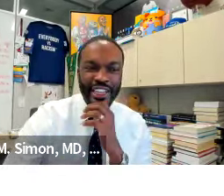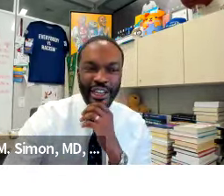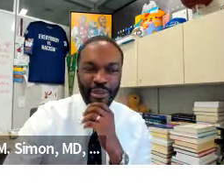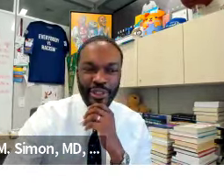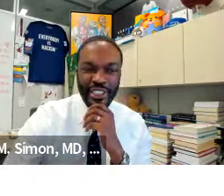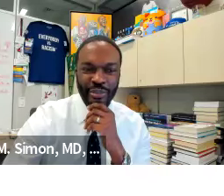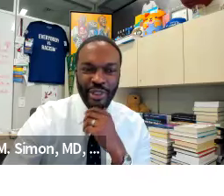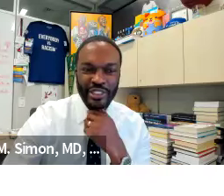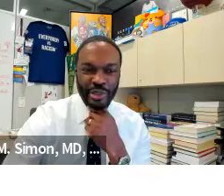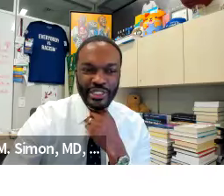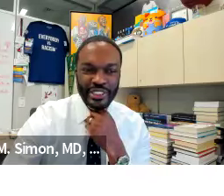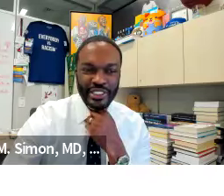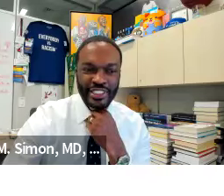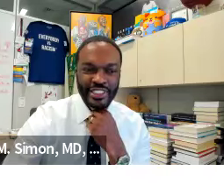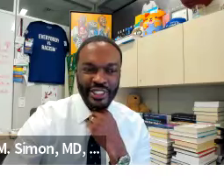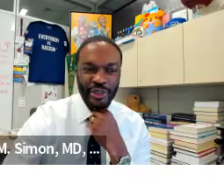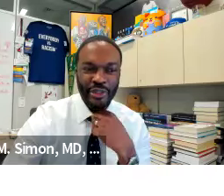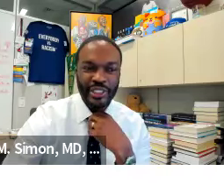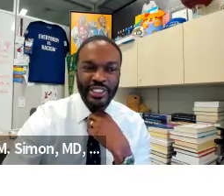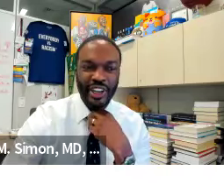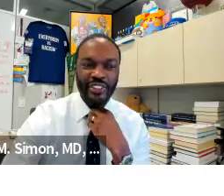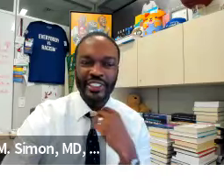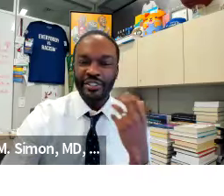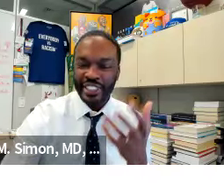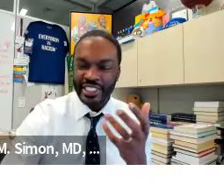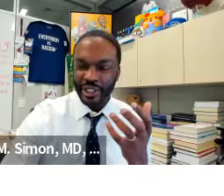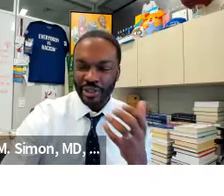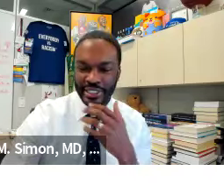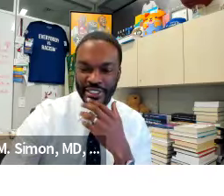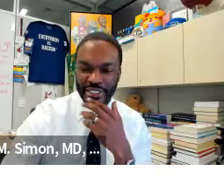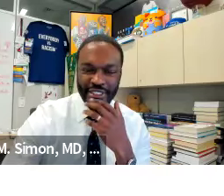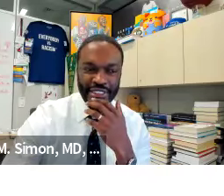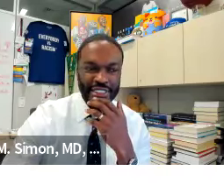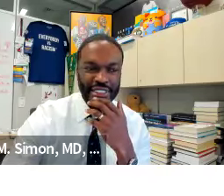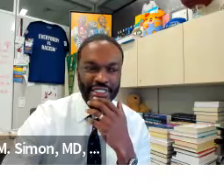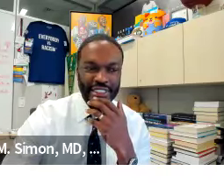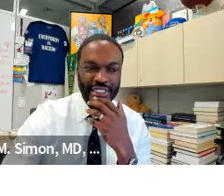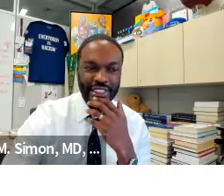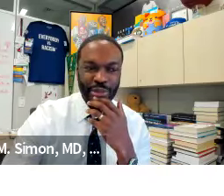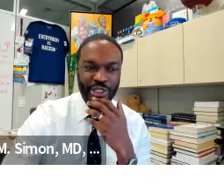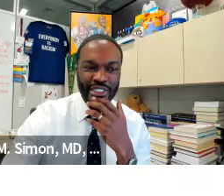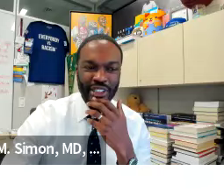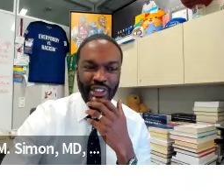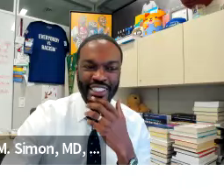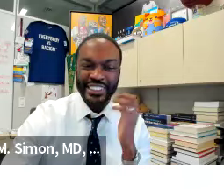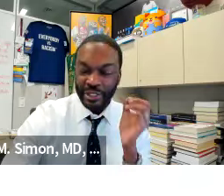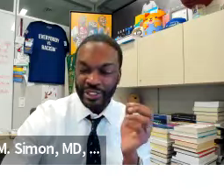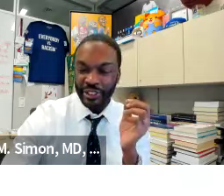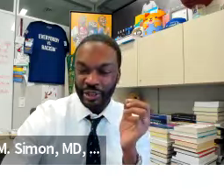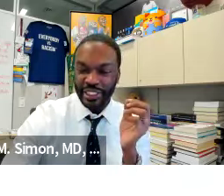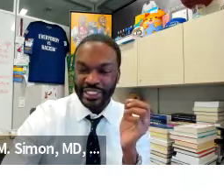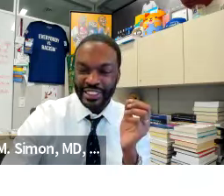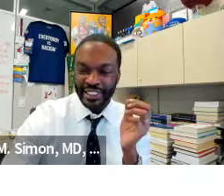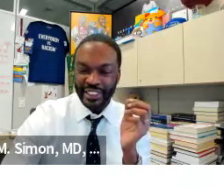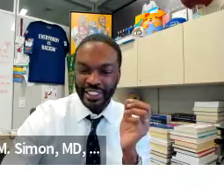through hyperactive and impulsive presentation. So when often fidgety or restless, the person often has